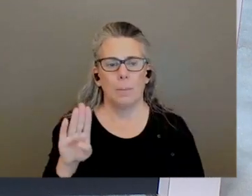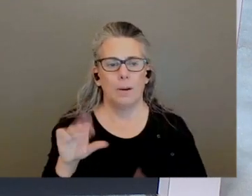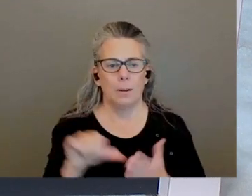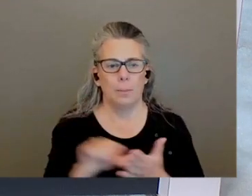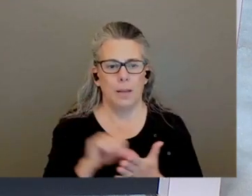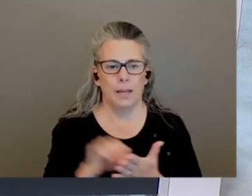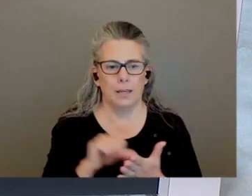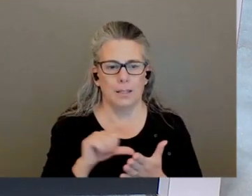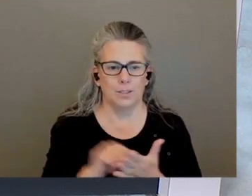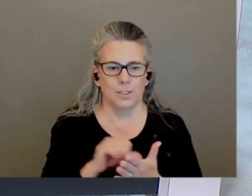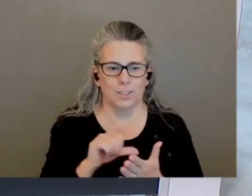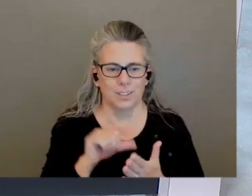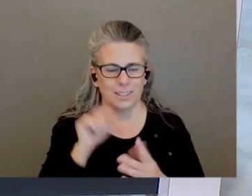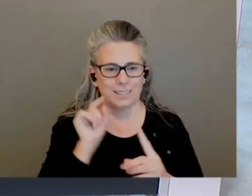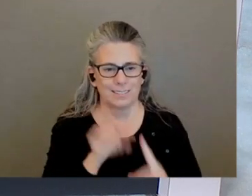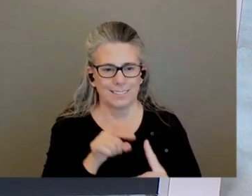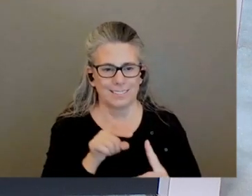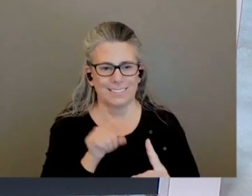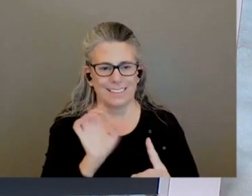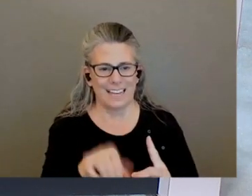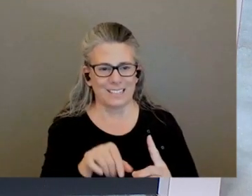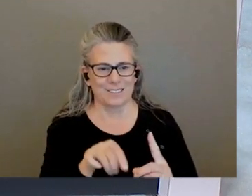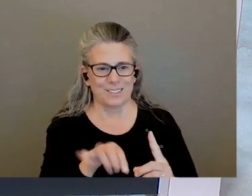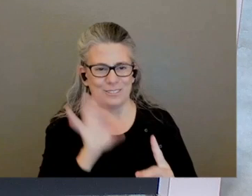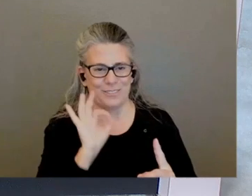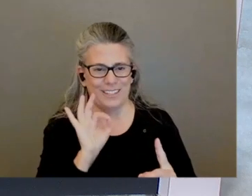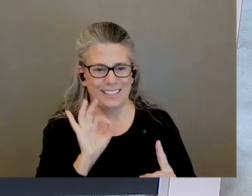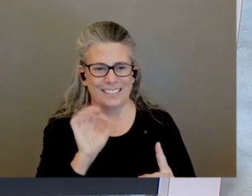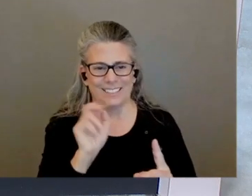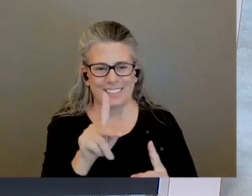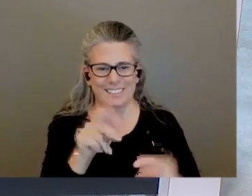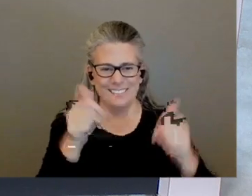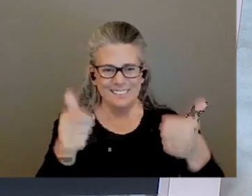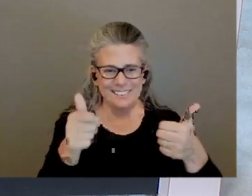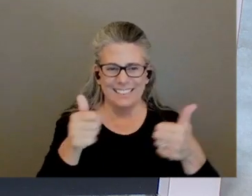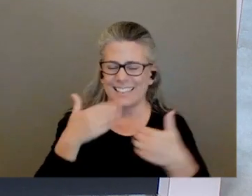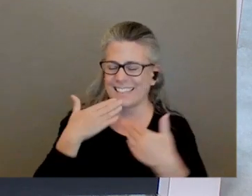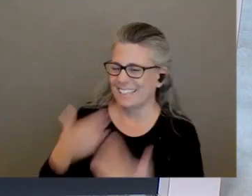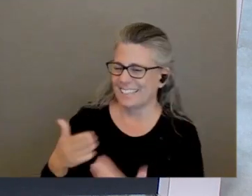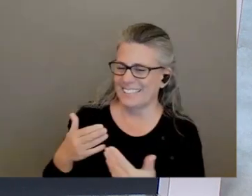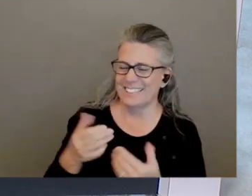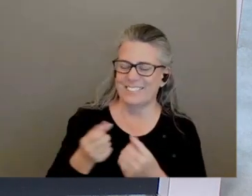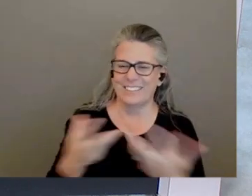welcome. It's been great having you here today. And this is the end of our show. Check back in